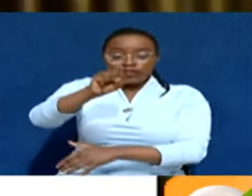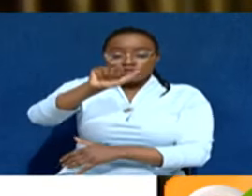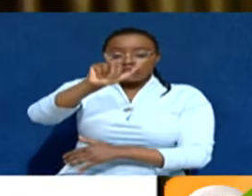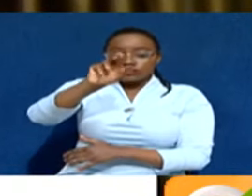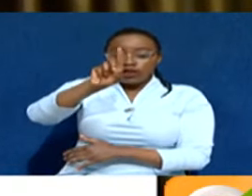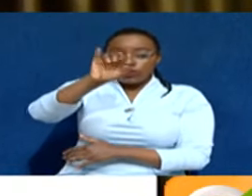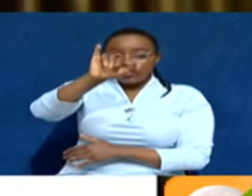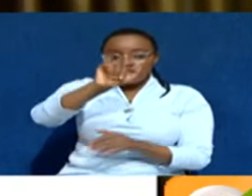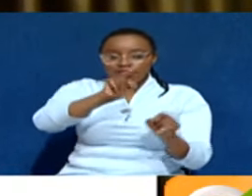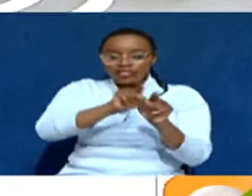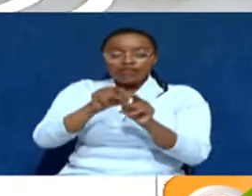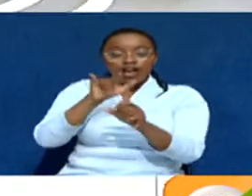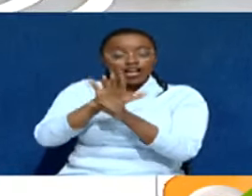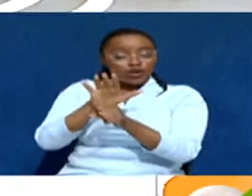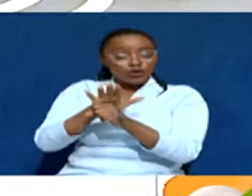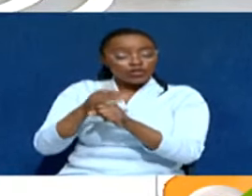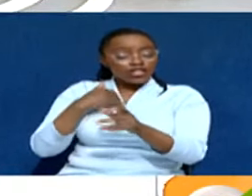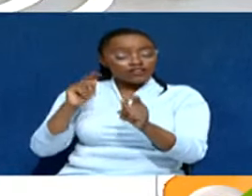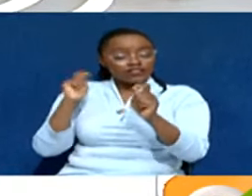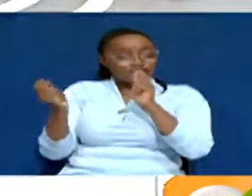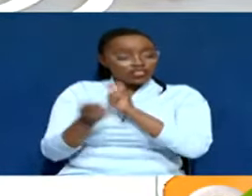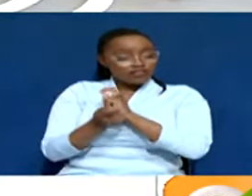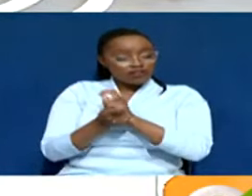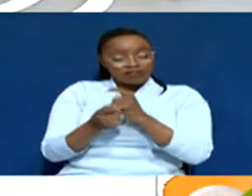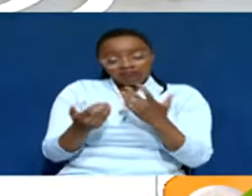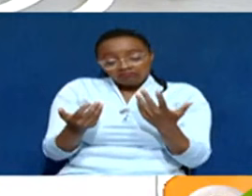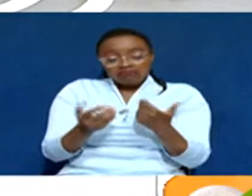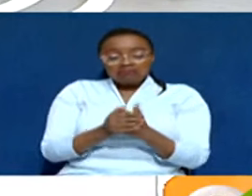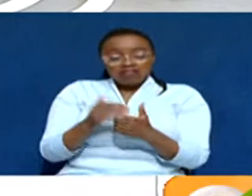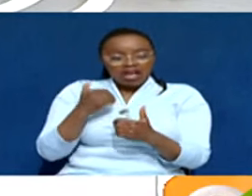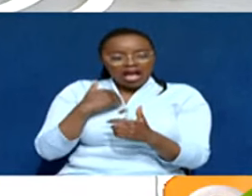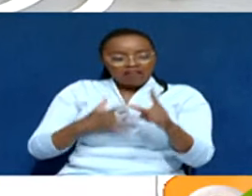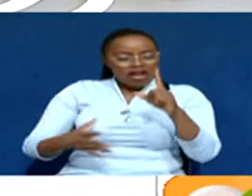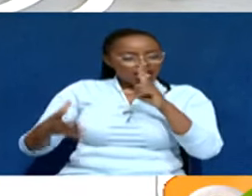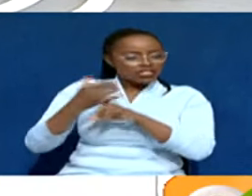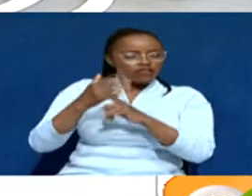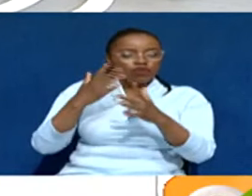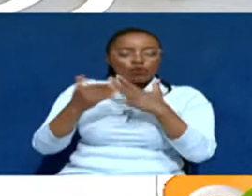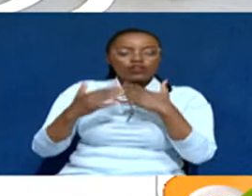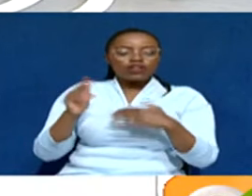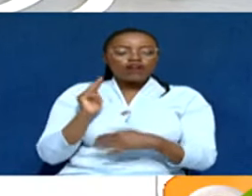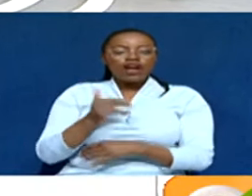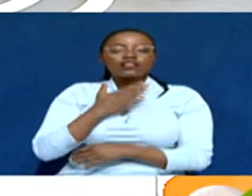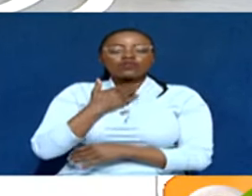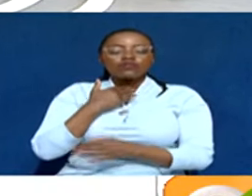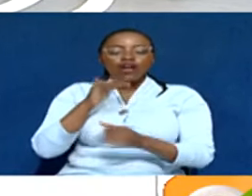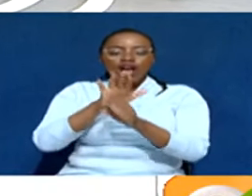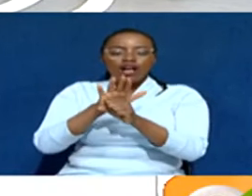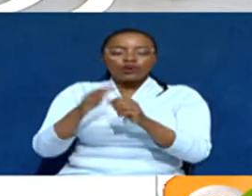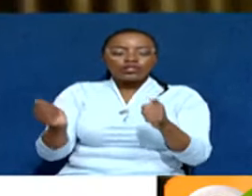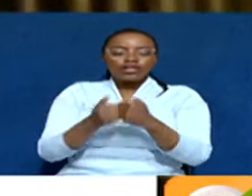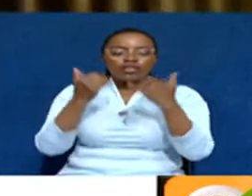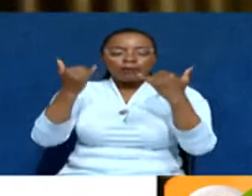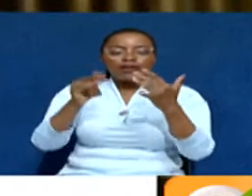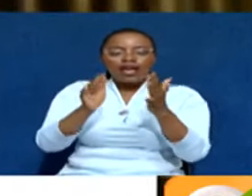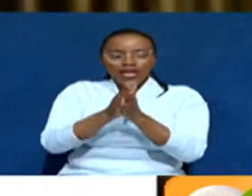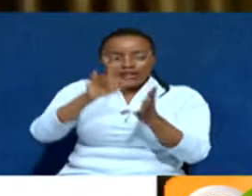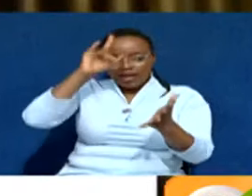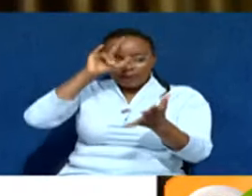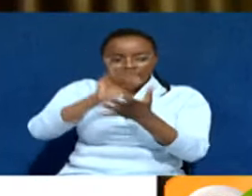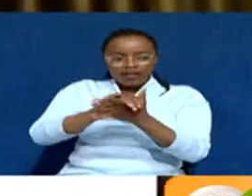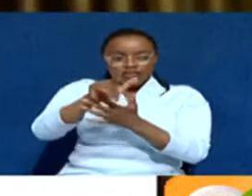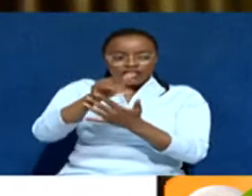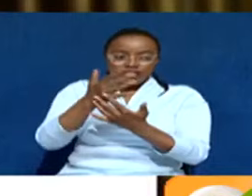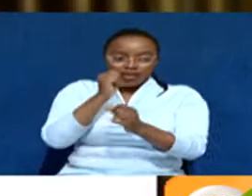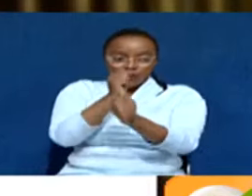Arabia. Okay, hold on, CS. Although we have not achieved what we want, a lot is happening. And we believe with